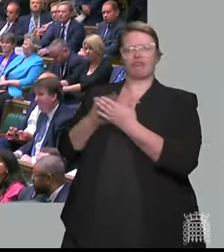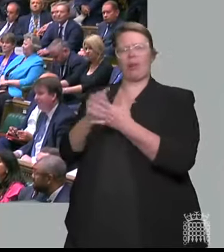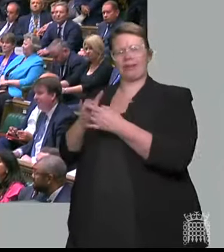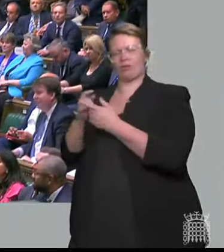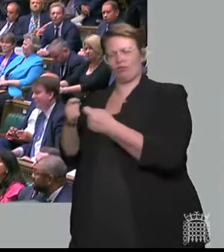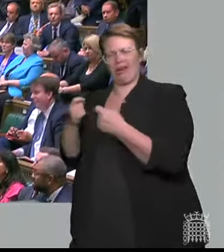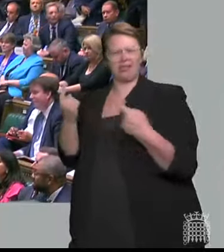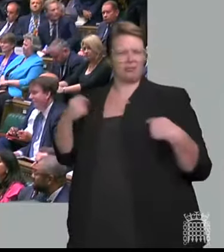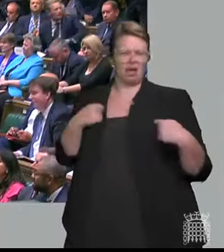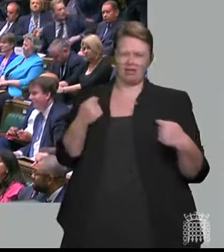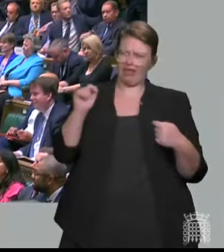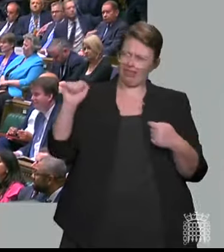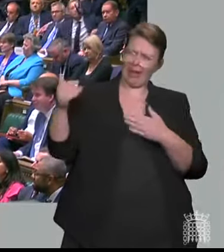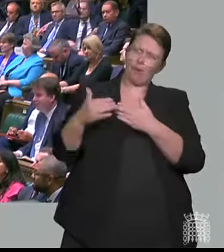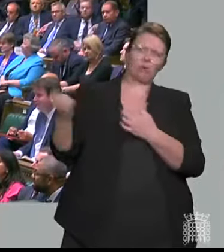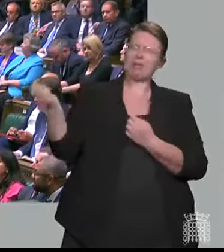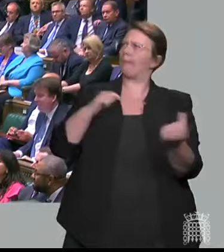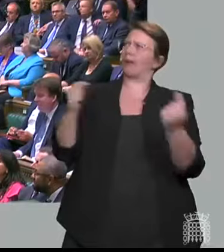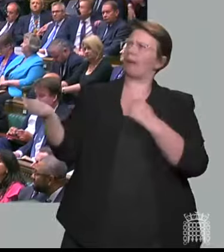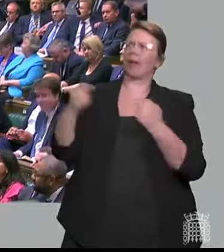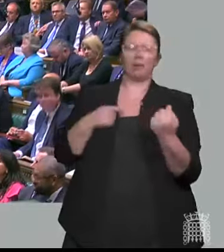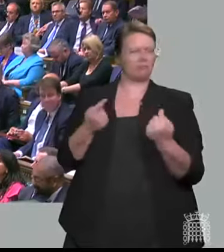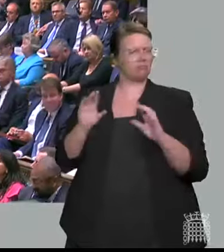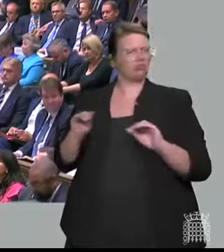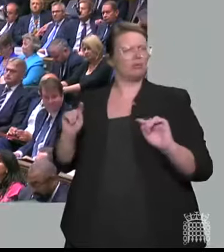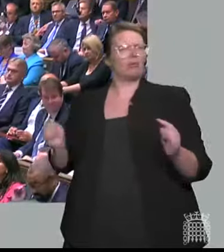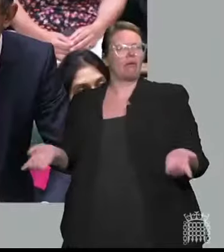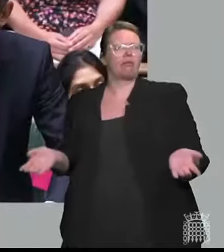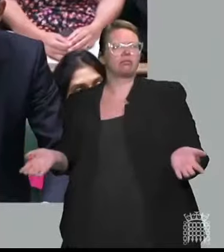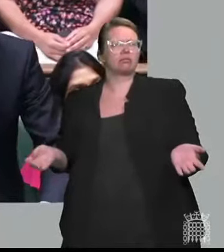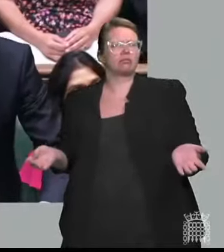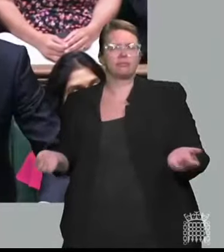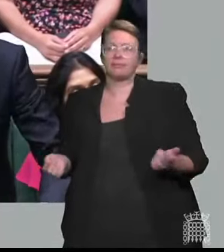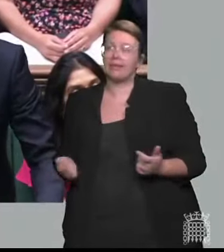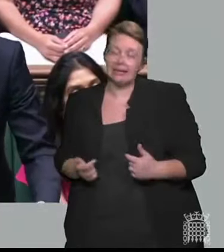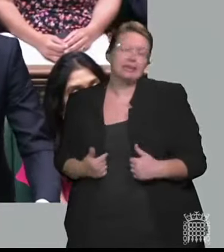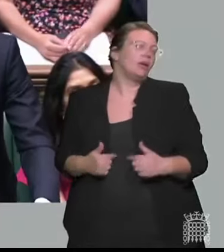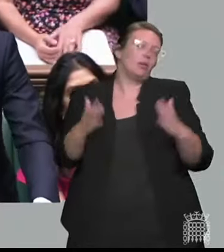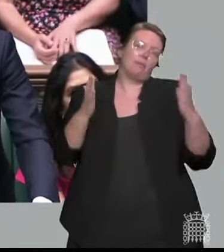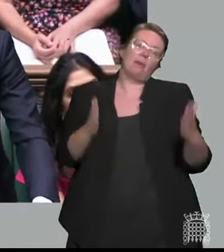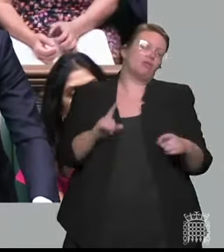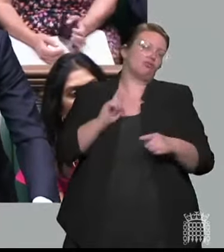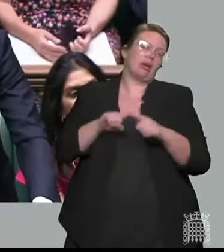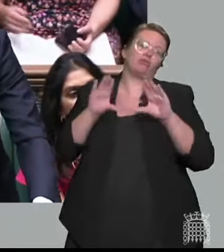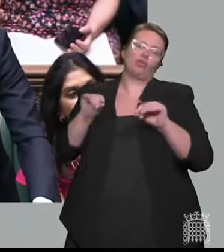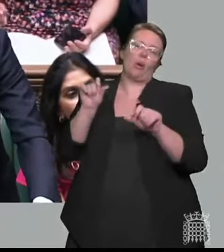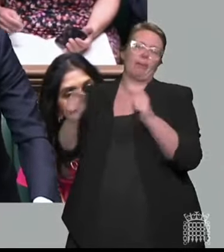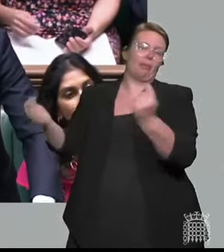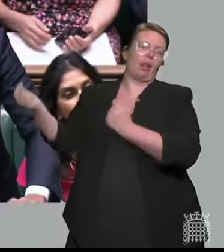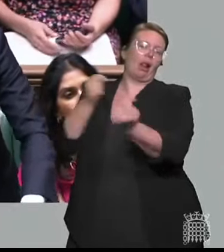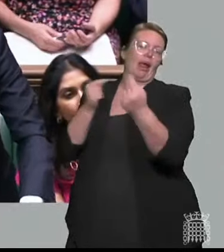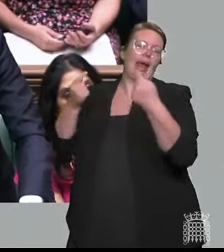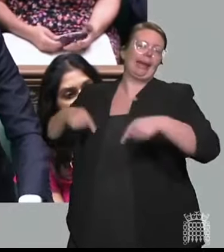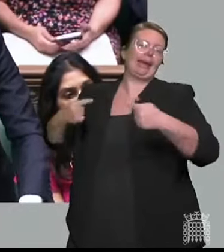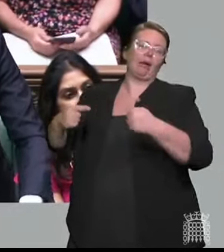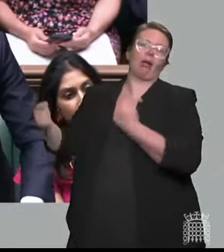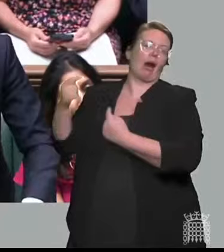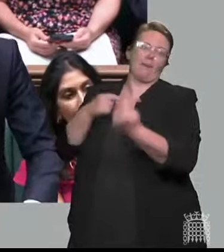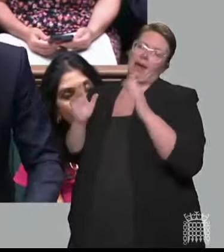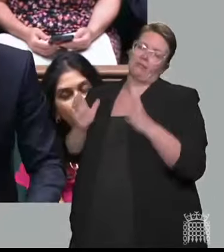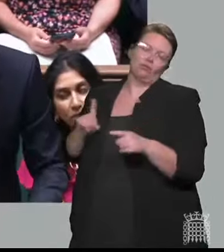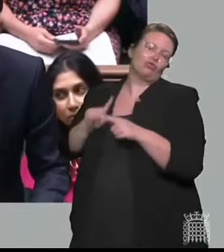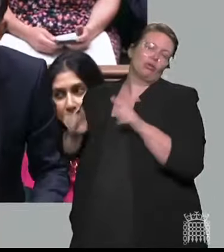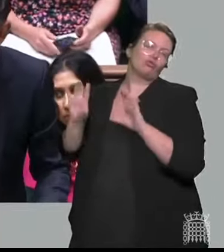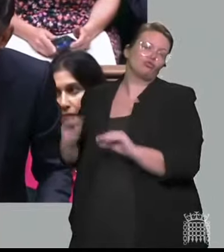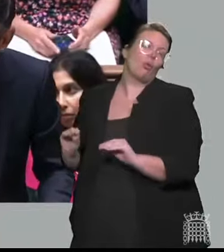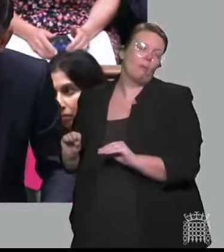Well, my honourable friend is absolutely right that we must do all we can to stop the boats and tackle illegal migration. And we know that the export of